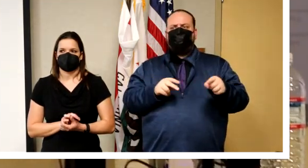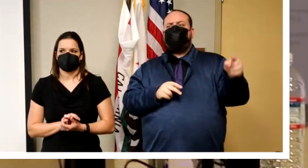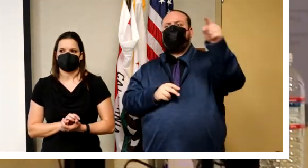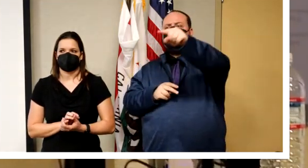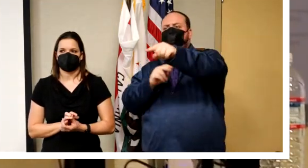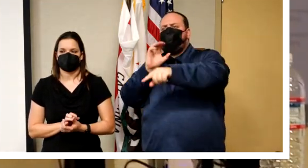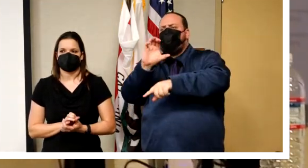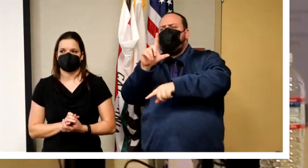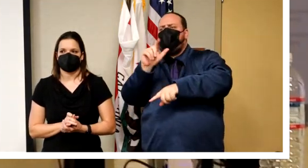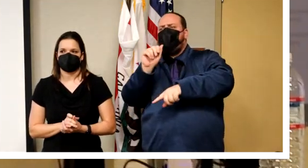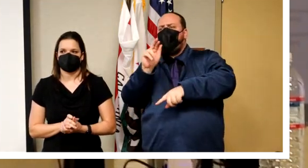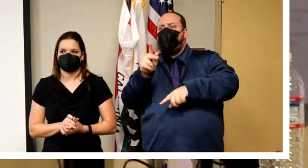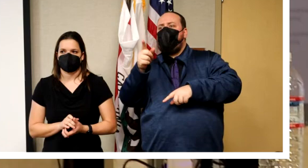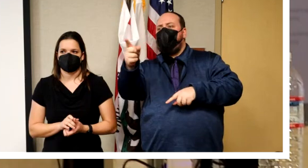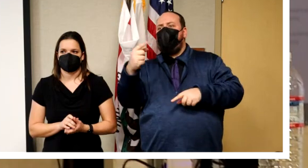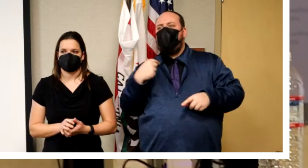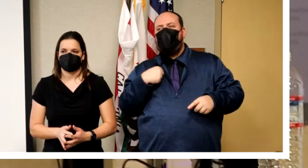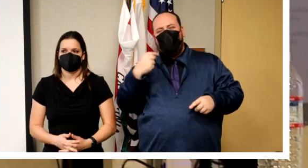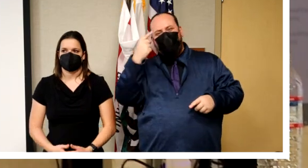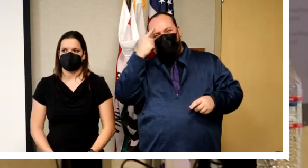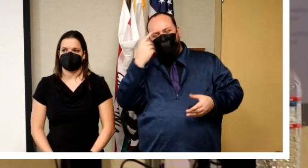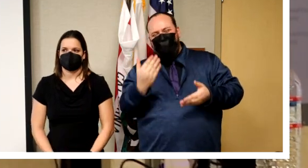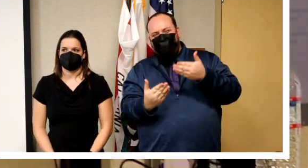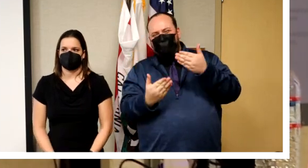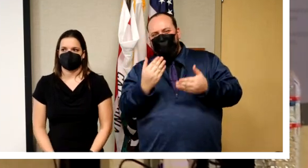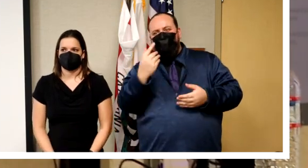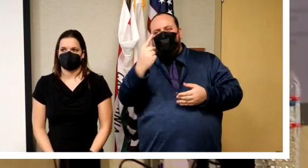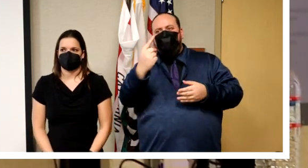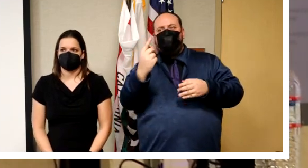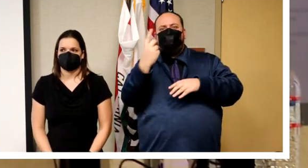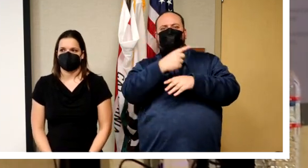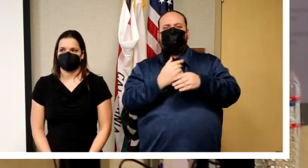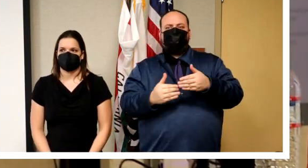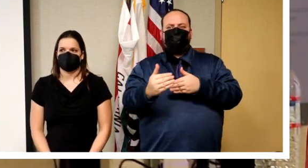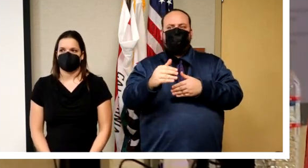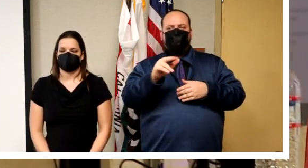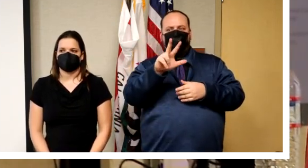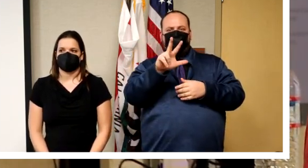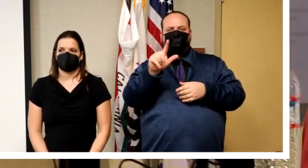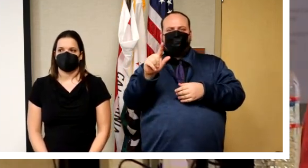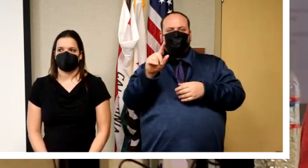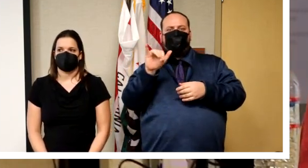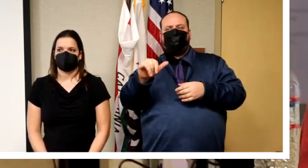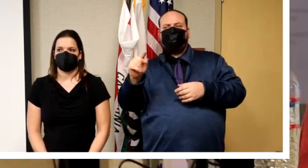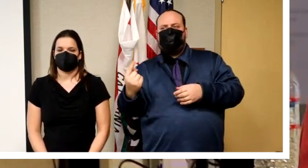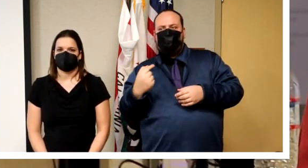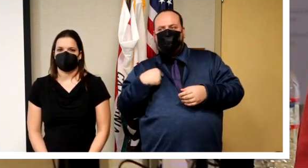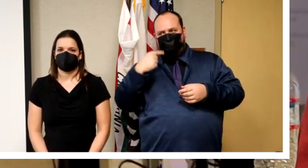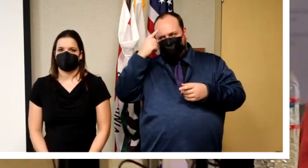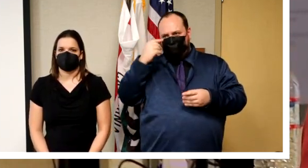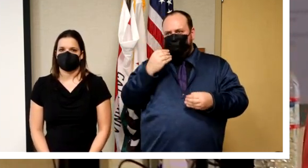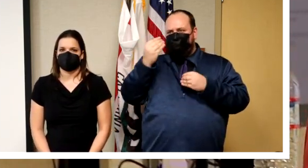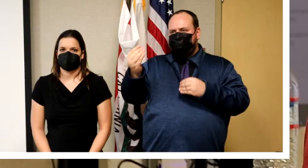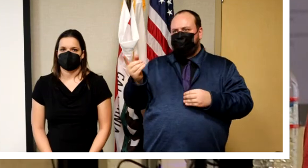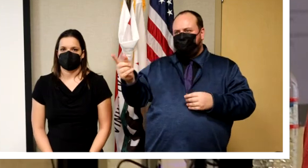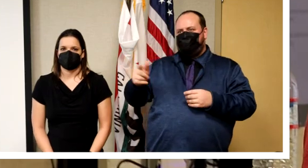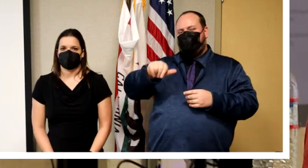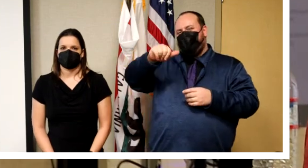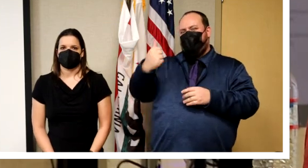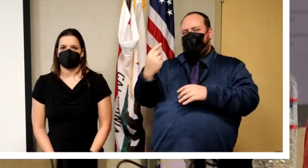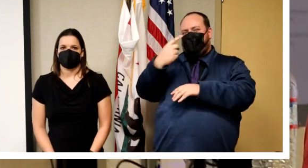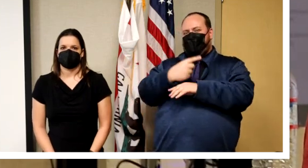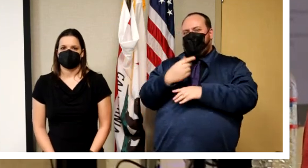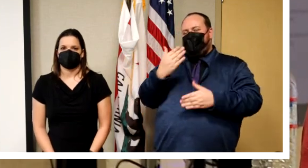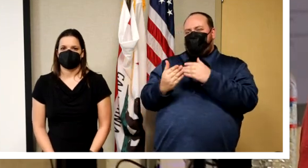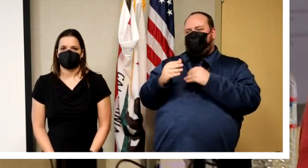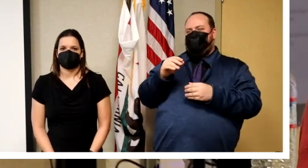would just say, I think we should move it maybe a day ahead, like the 31st is the first. I think giving Matt's firm another day would be helpful,